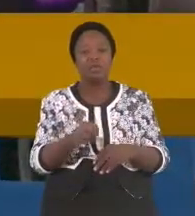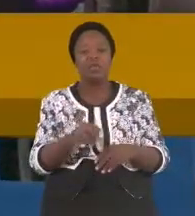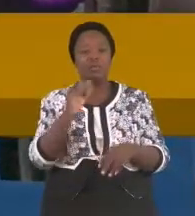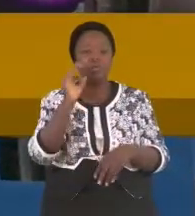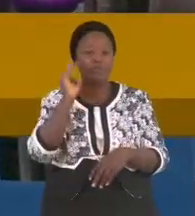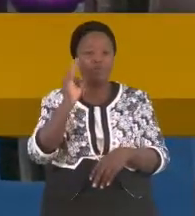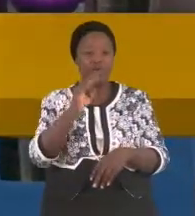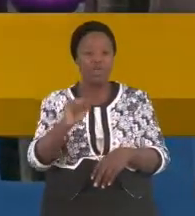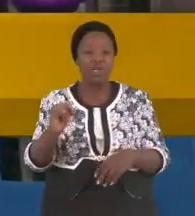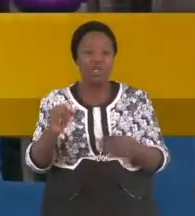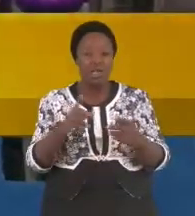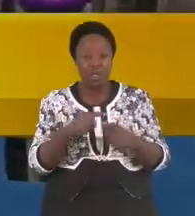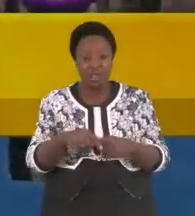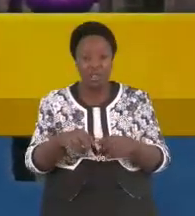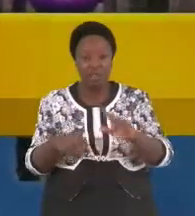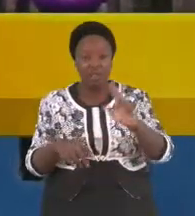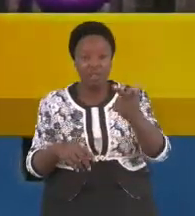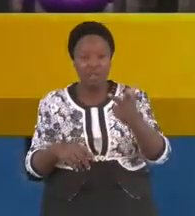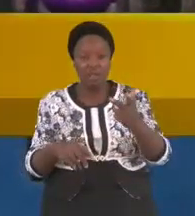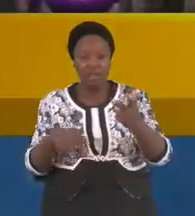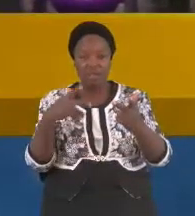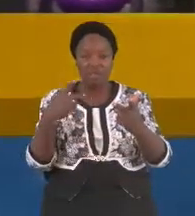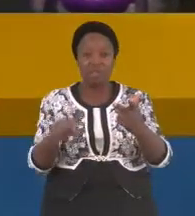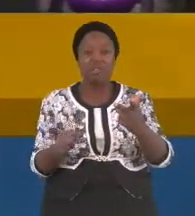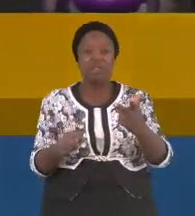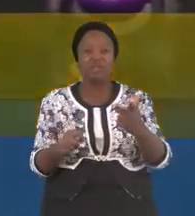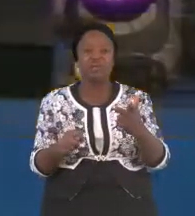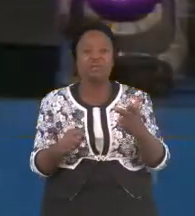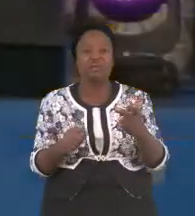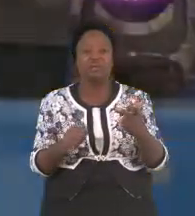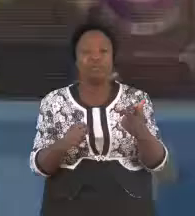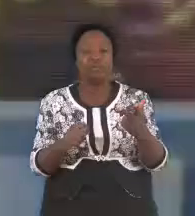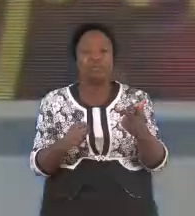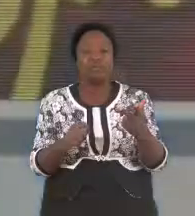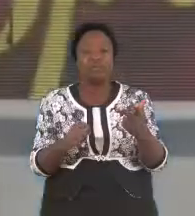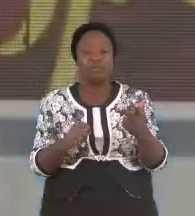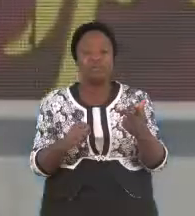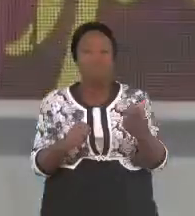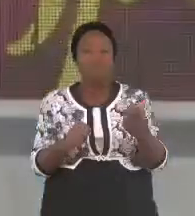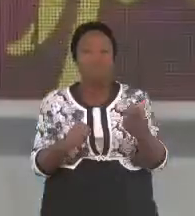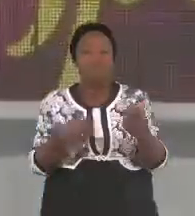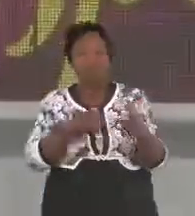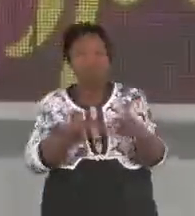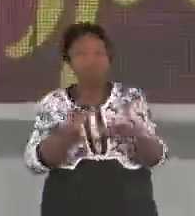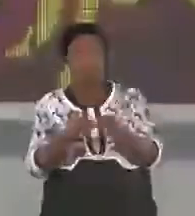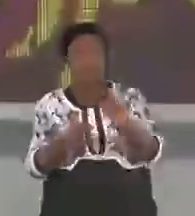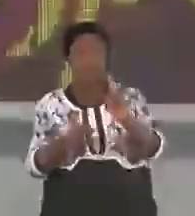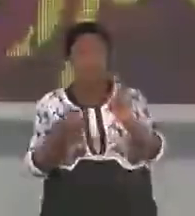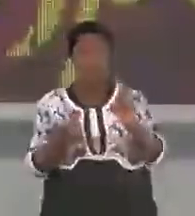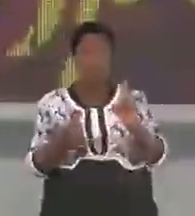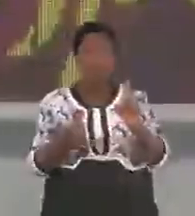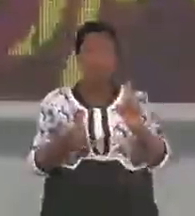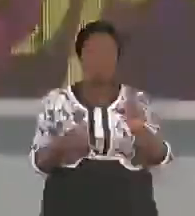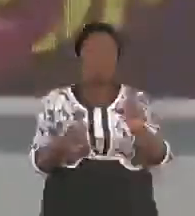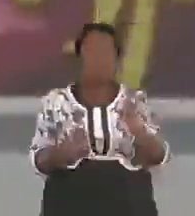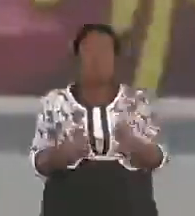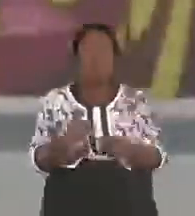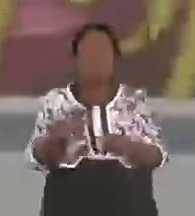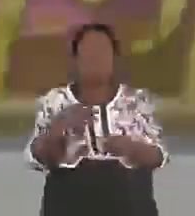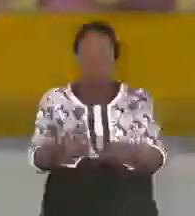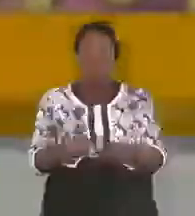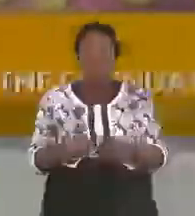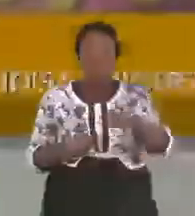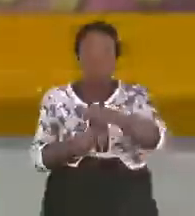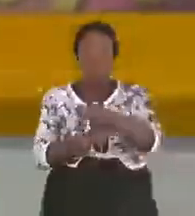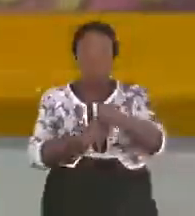forthrightness of John's message. Look at number one there. Number one, the foundation of